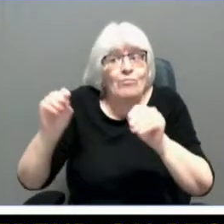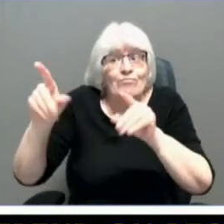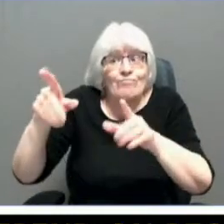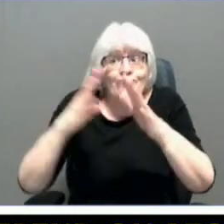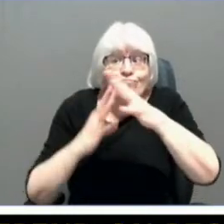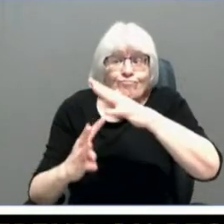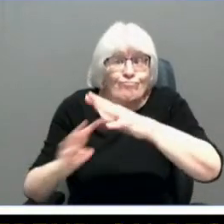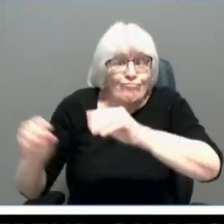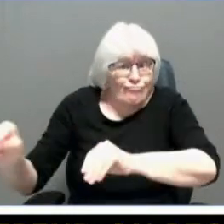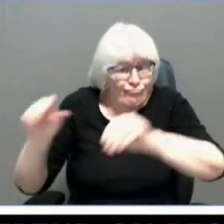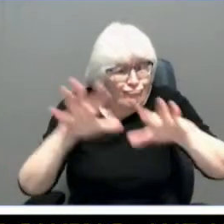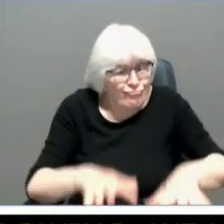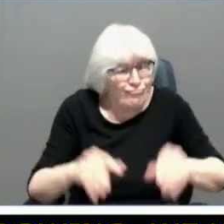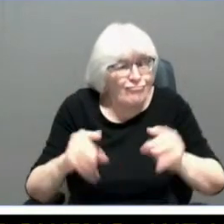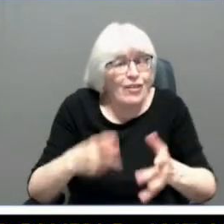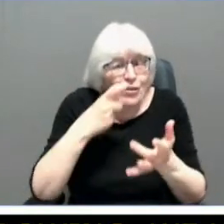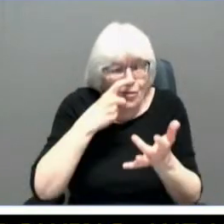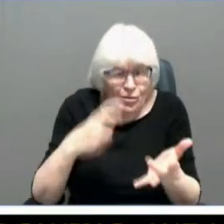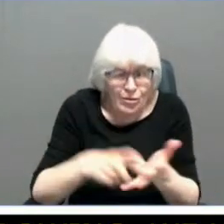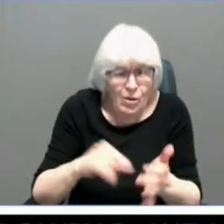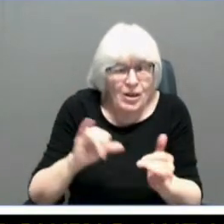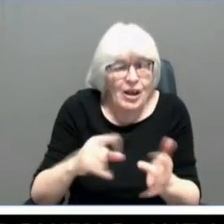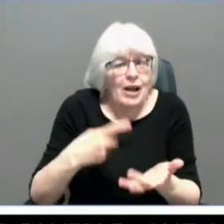course, energy.